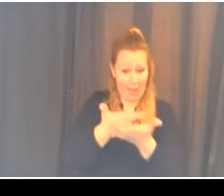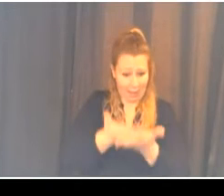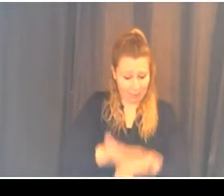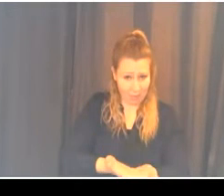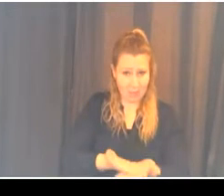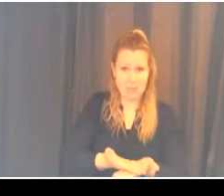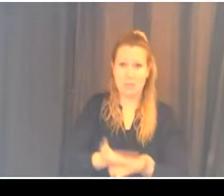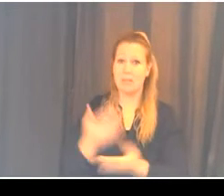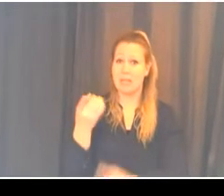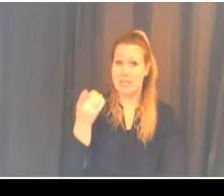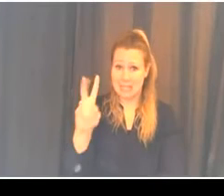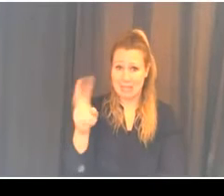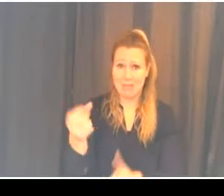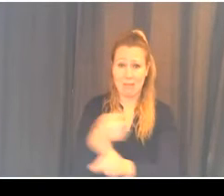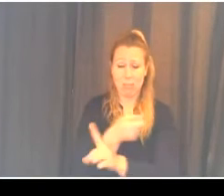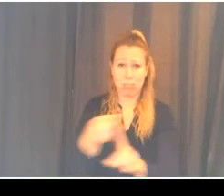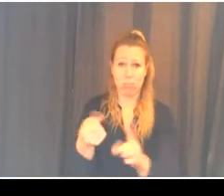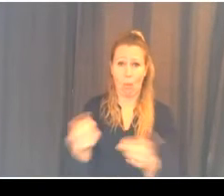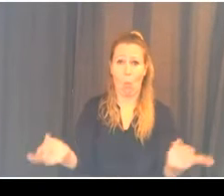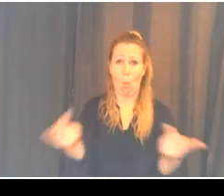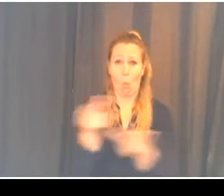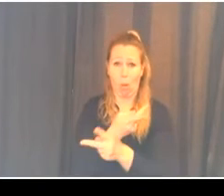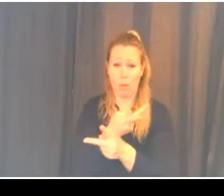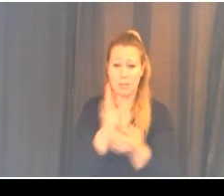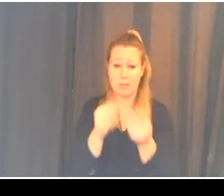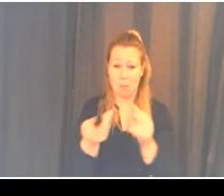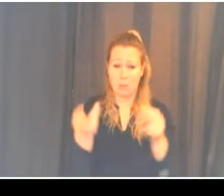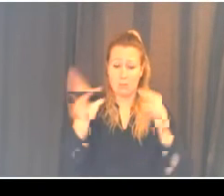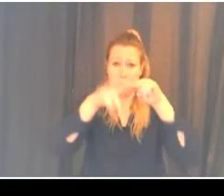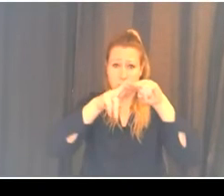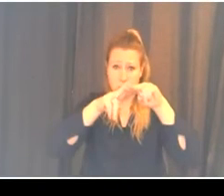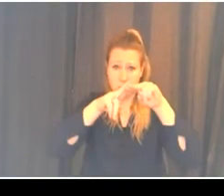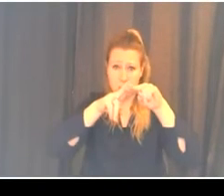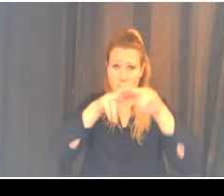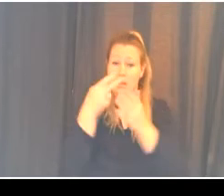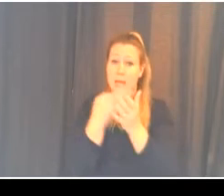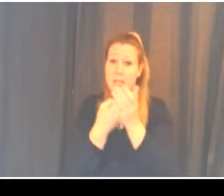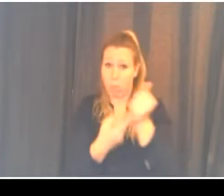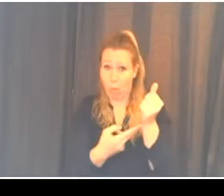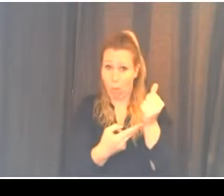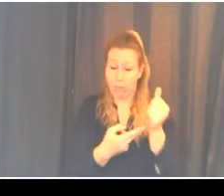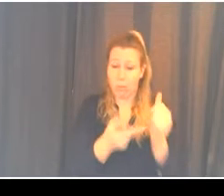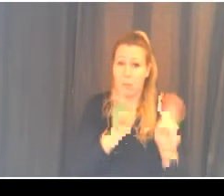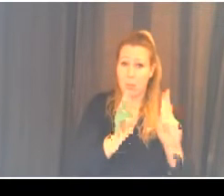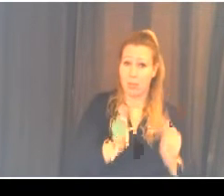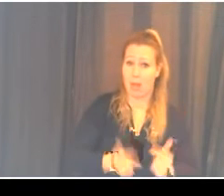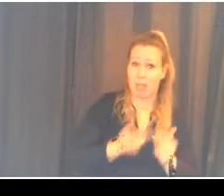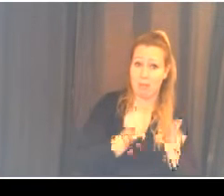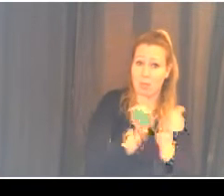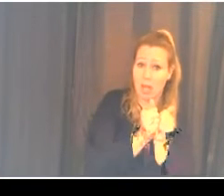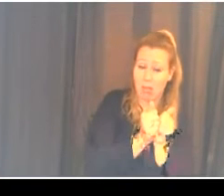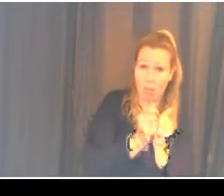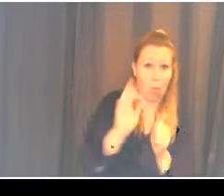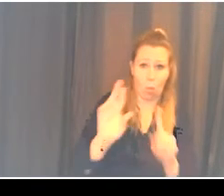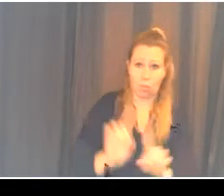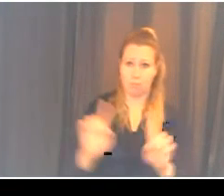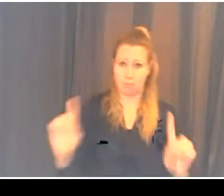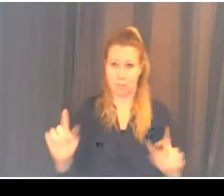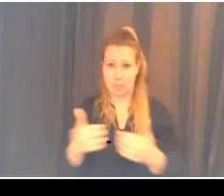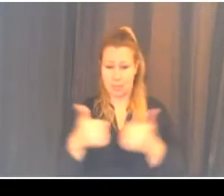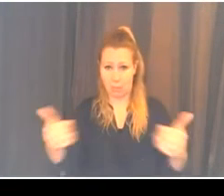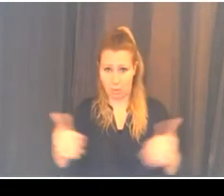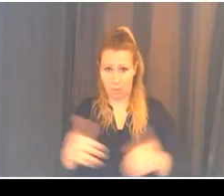facing complex legal issues with deep uncertainty about how or when they can be addressed given the modified Court